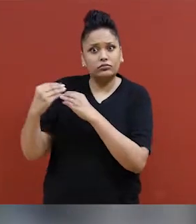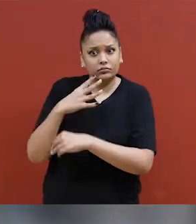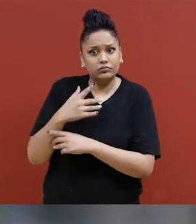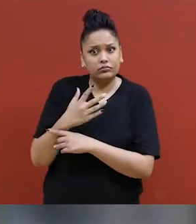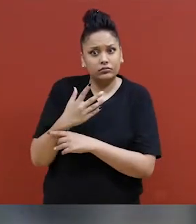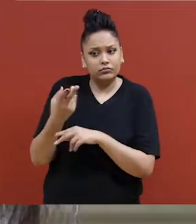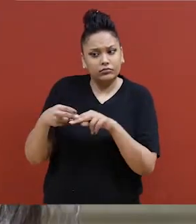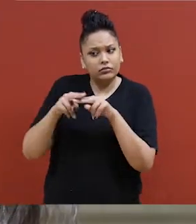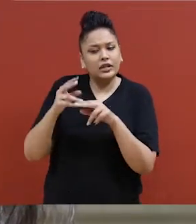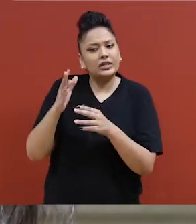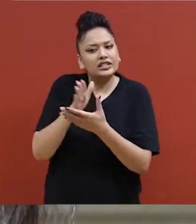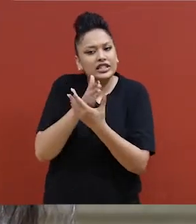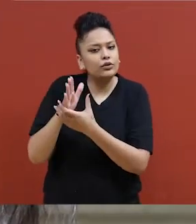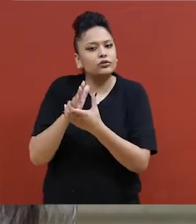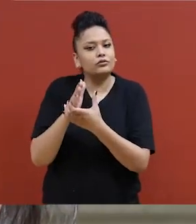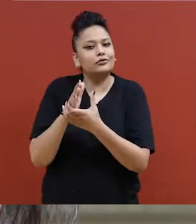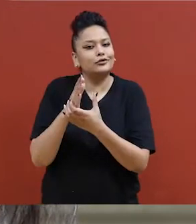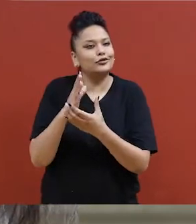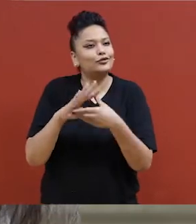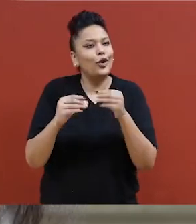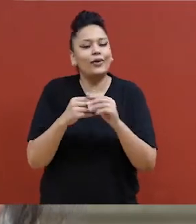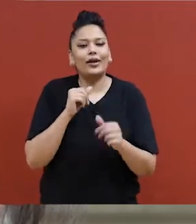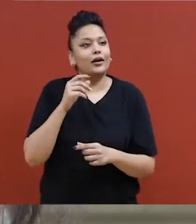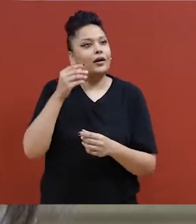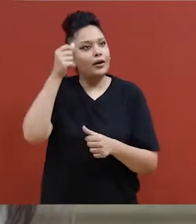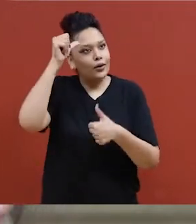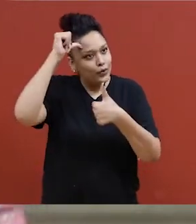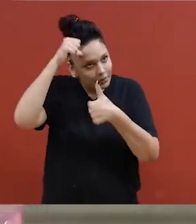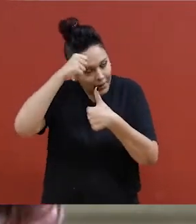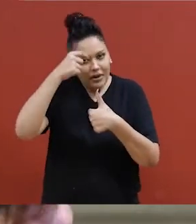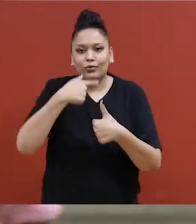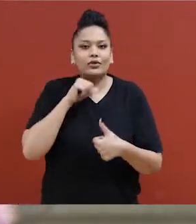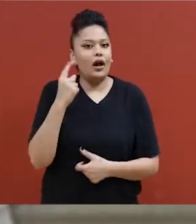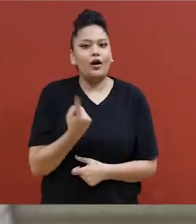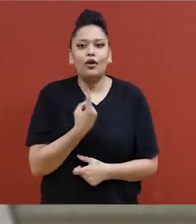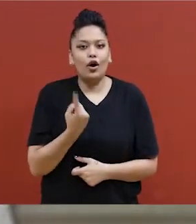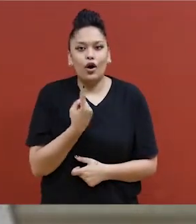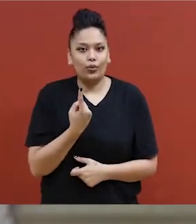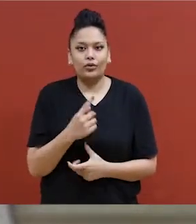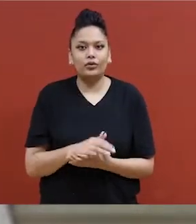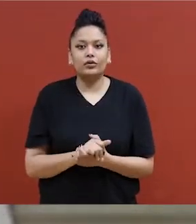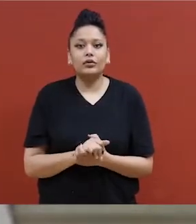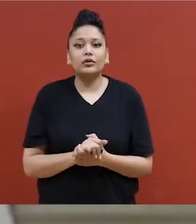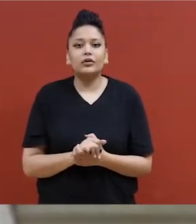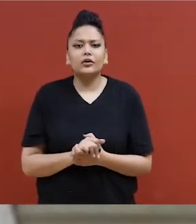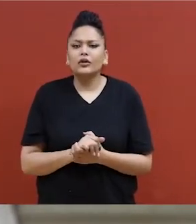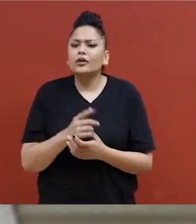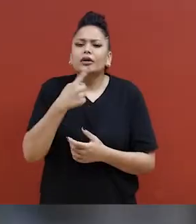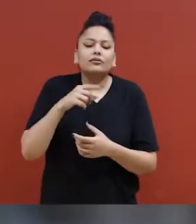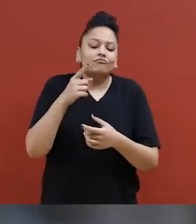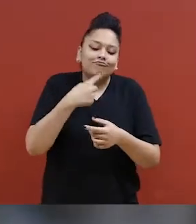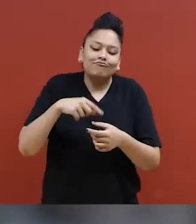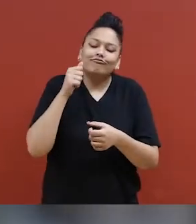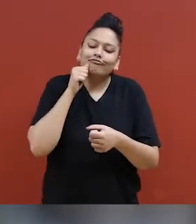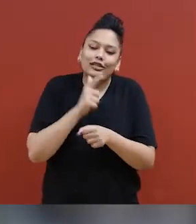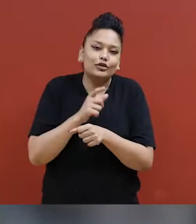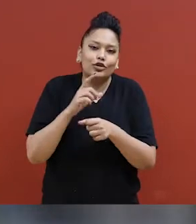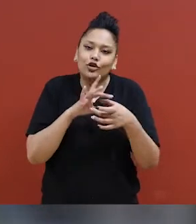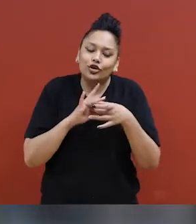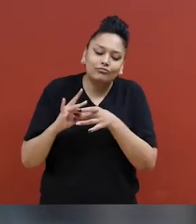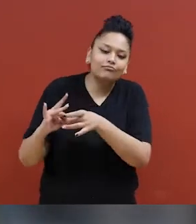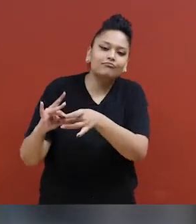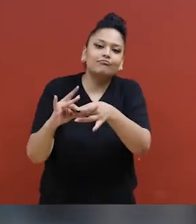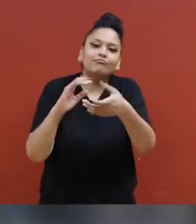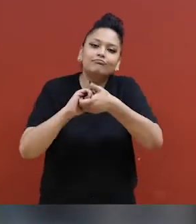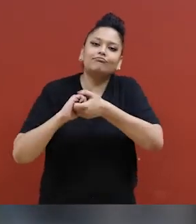that room, that you're not alone. Sisterhood. Sisterhood, baby. Sisterhood, right? And yet we